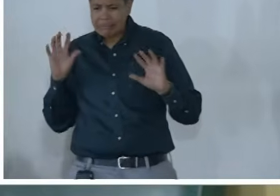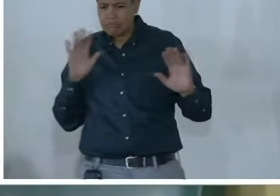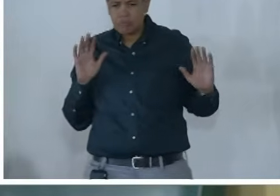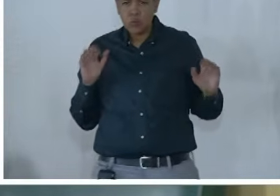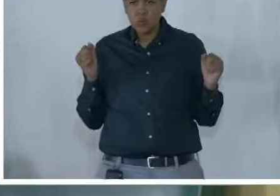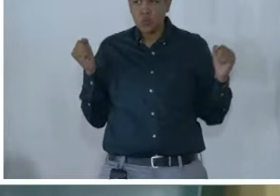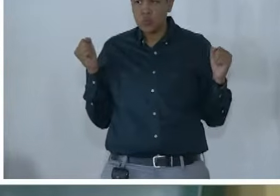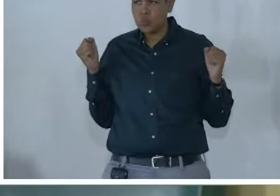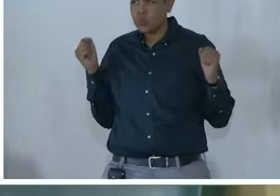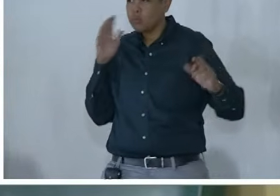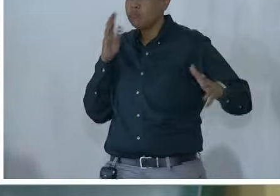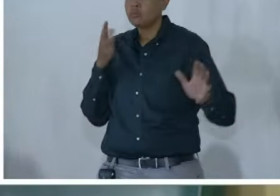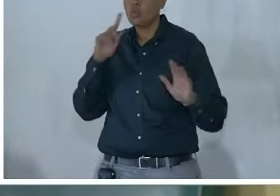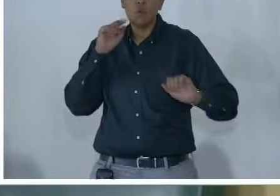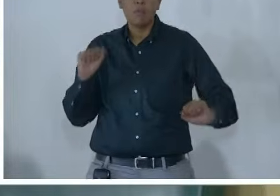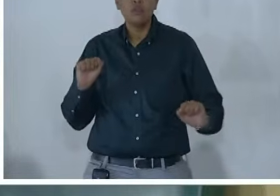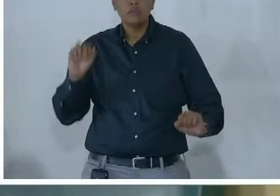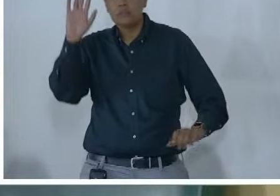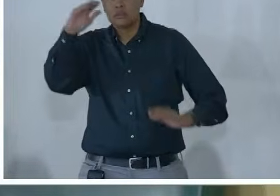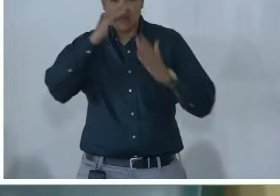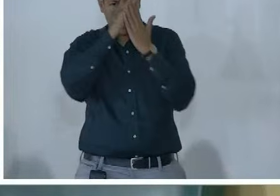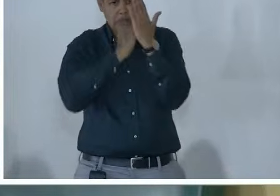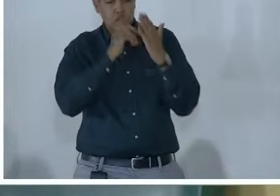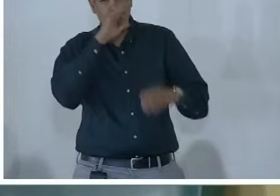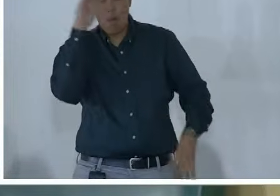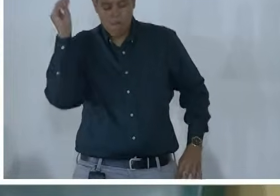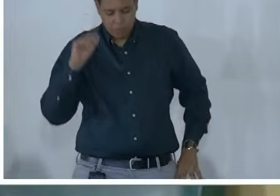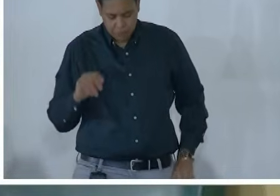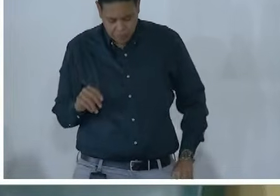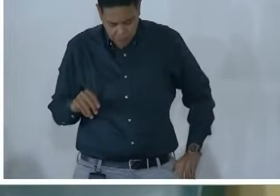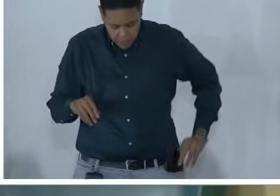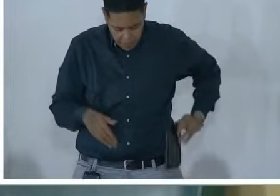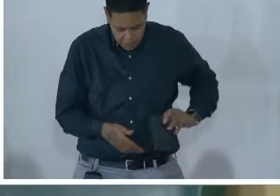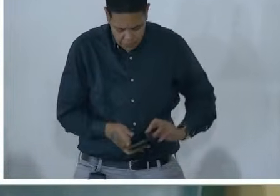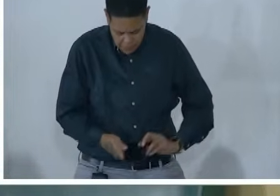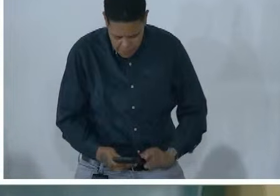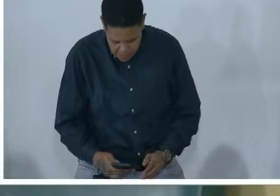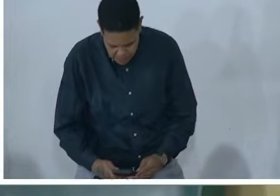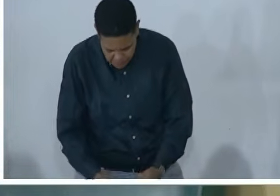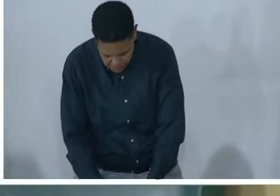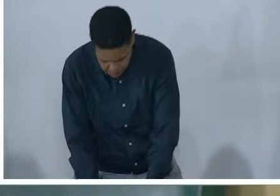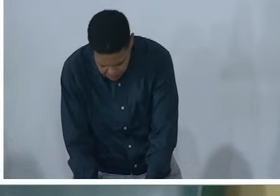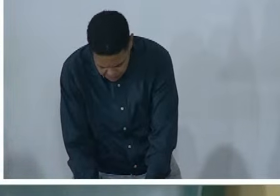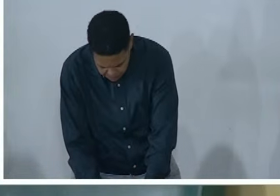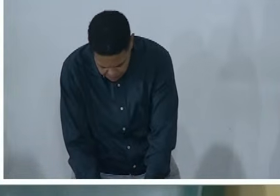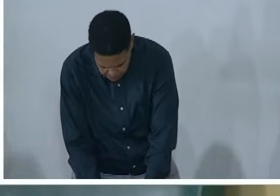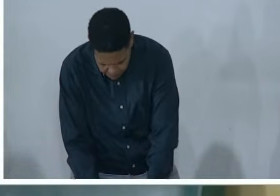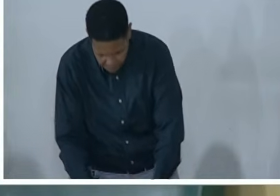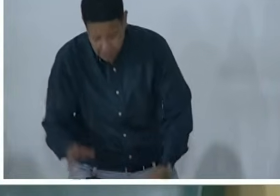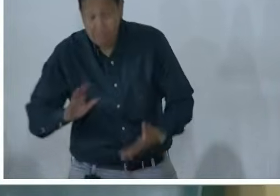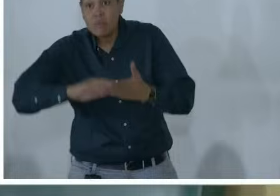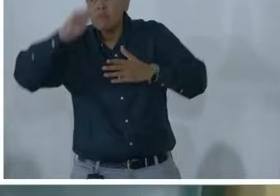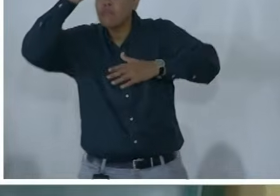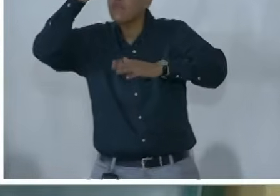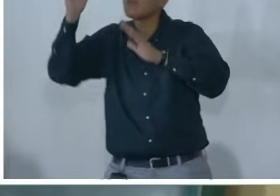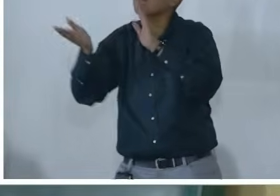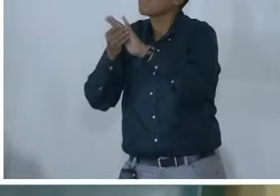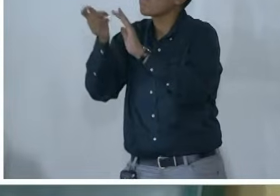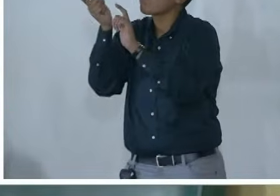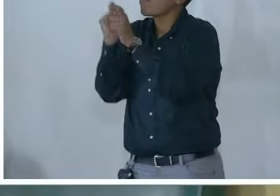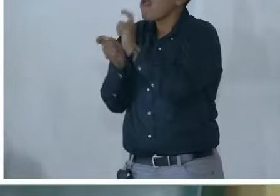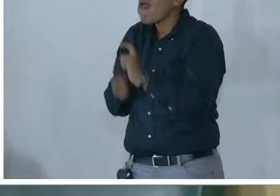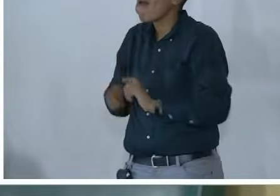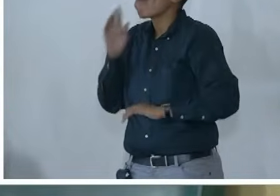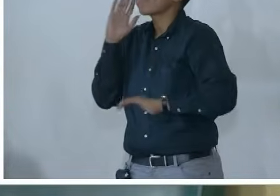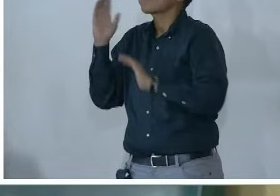that allows potential listed companies to learn, to adapt, and to build